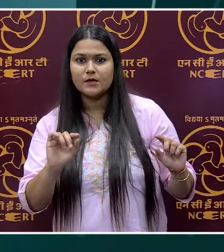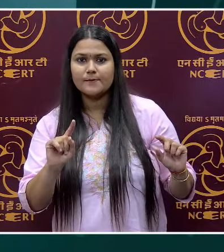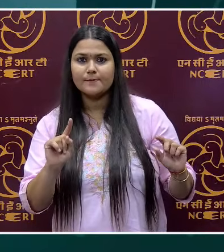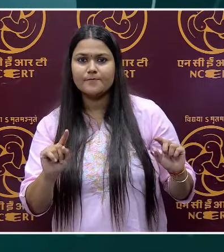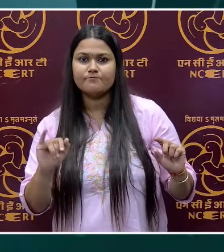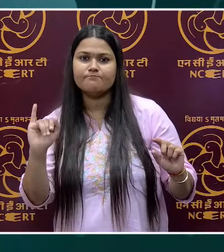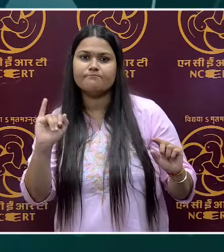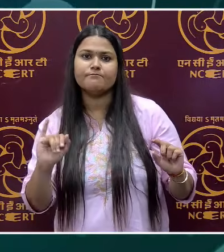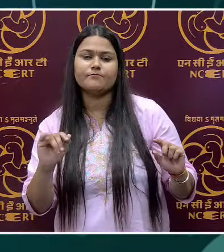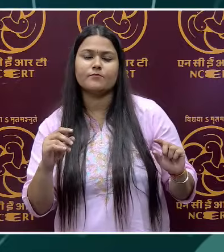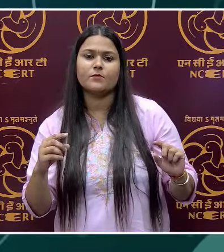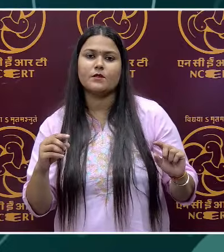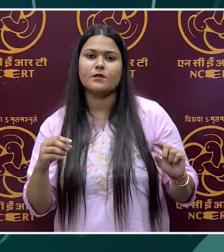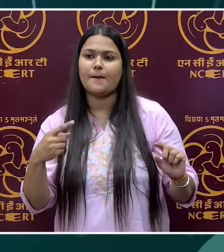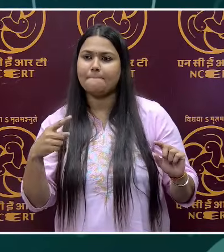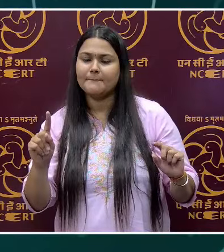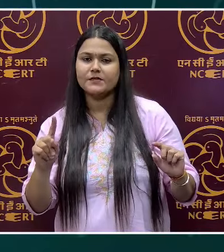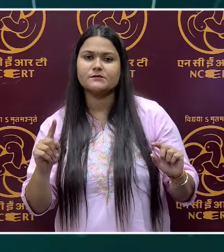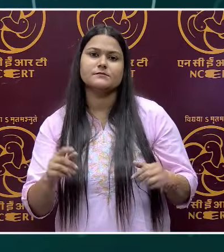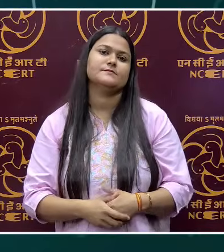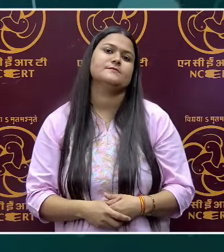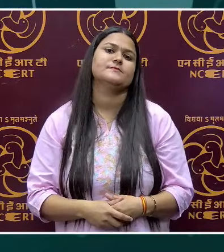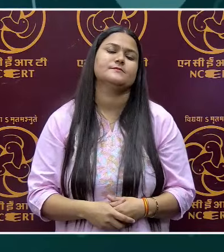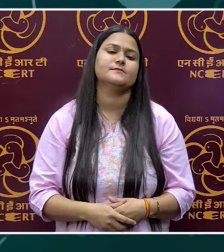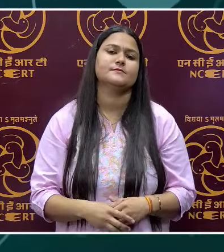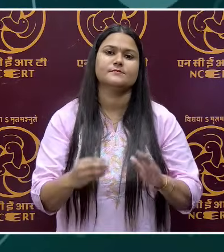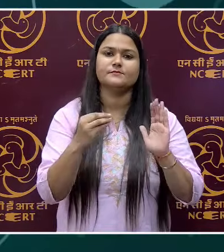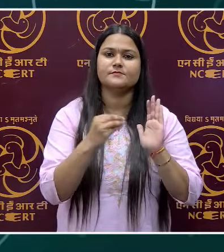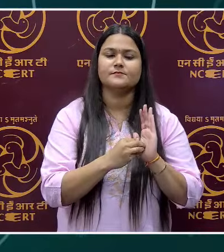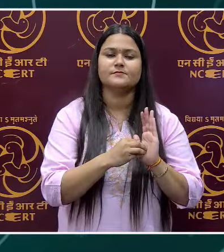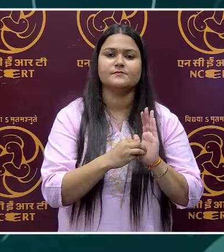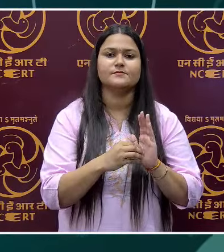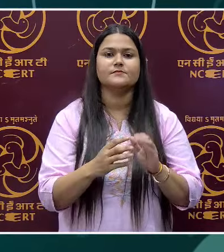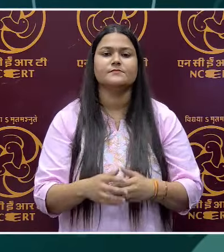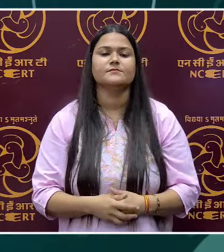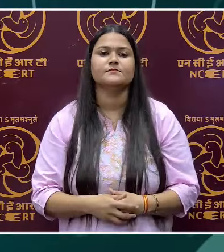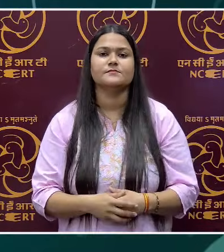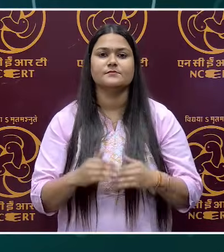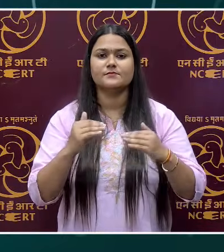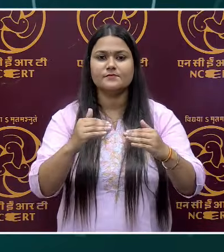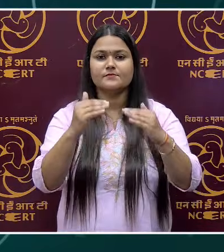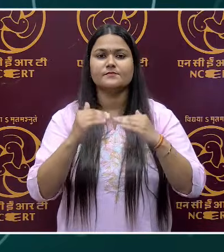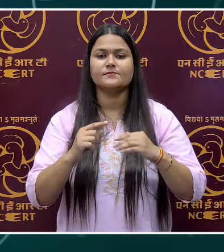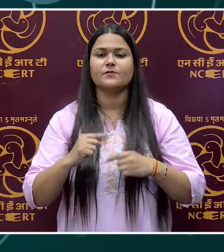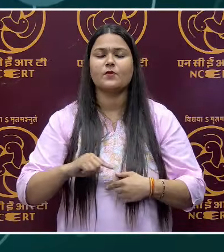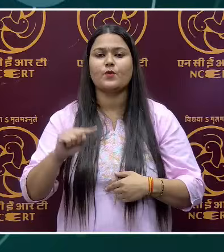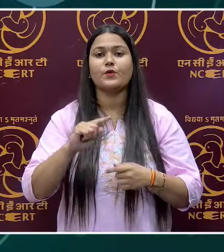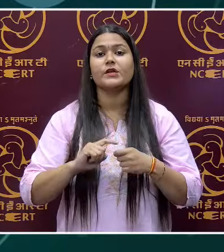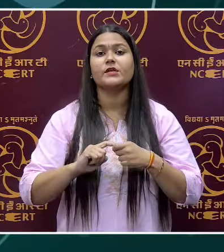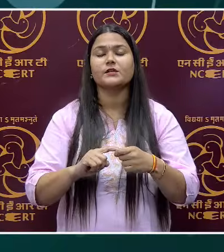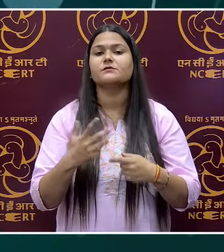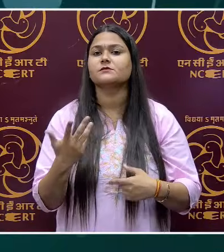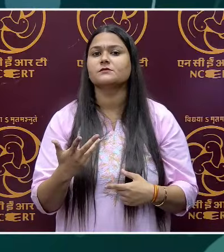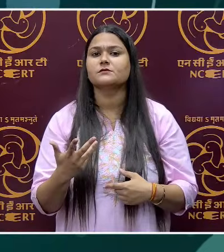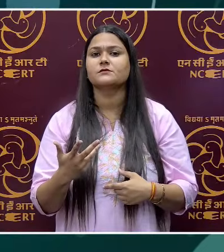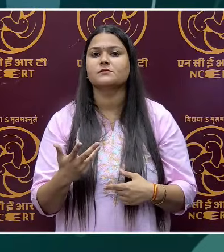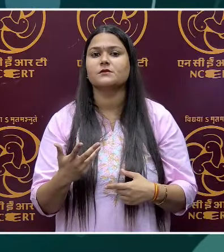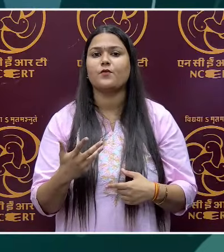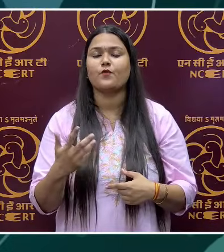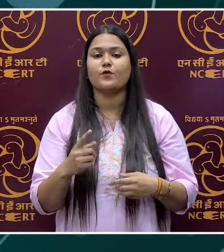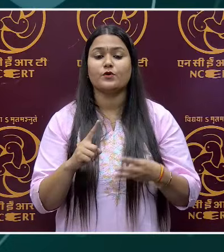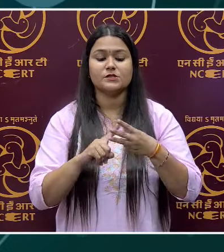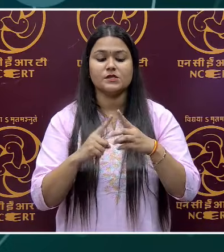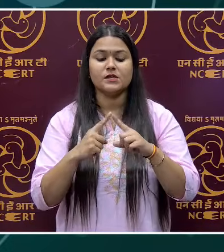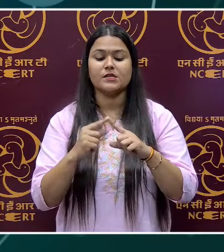So your option B is correct. You will submit it like this. Okay. Go to the next. What is the expansion of